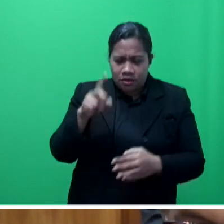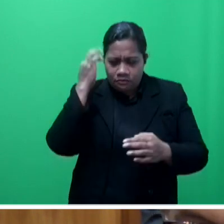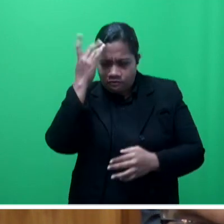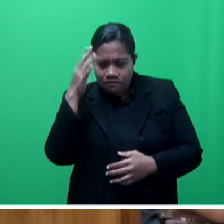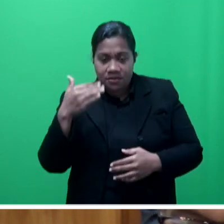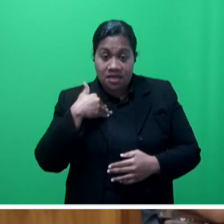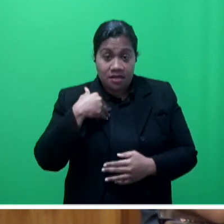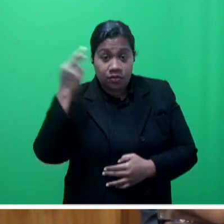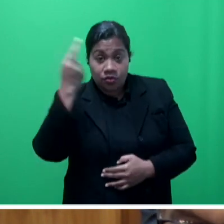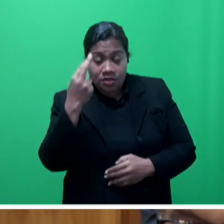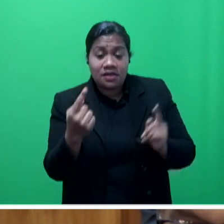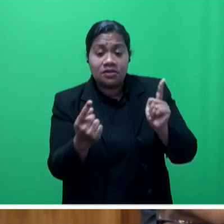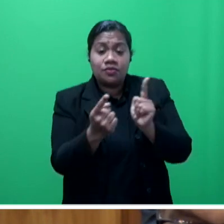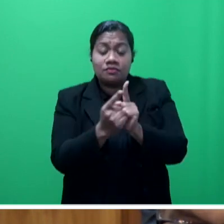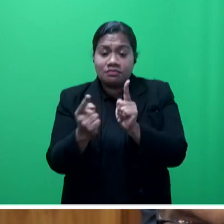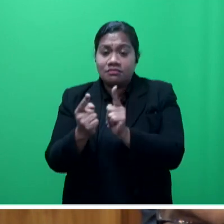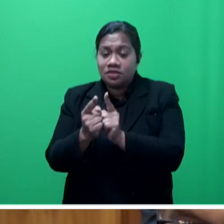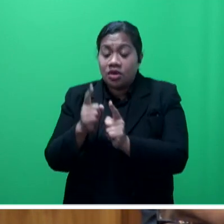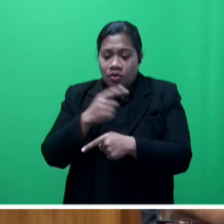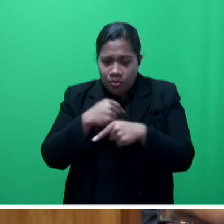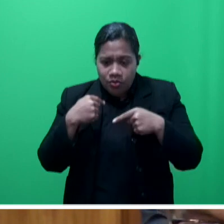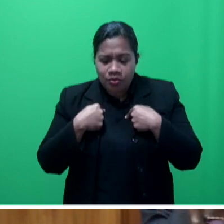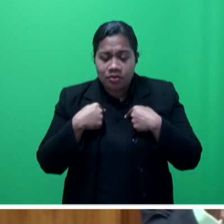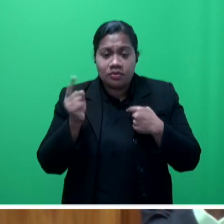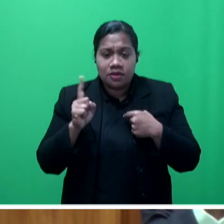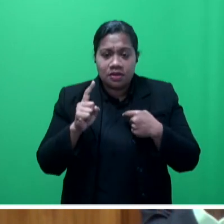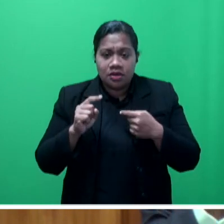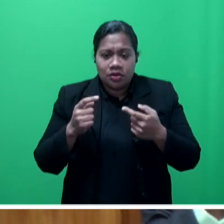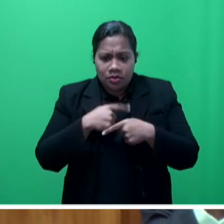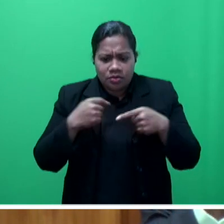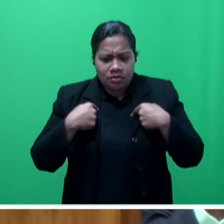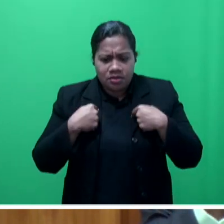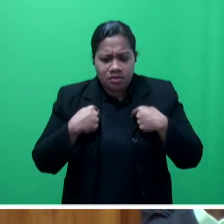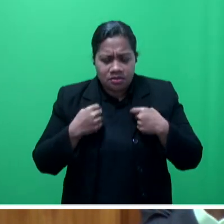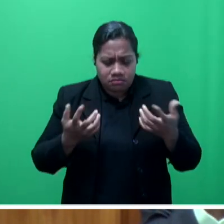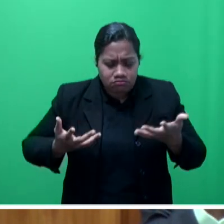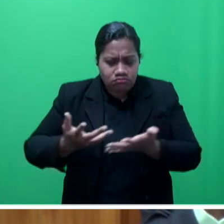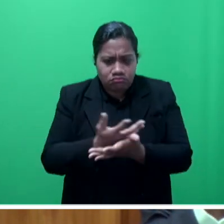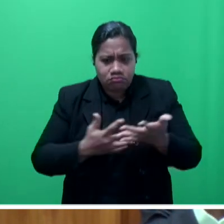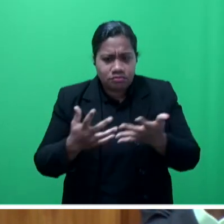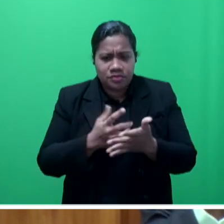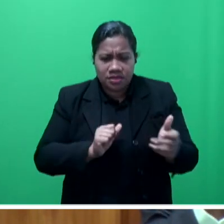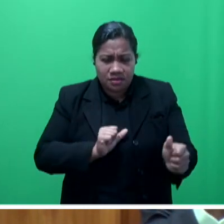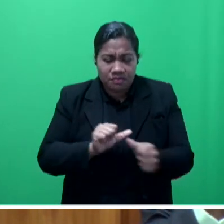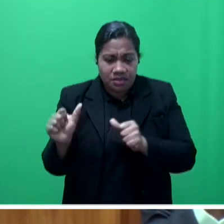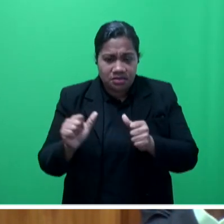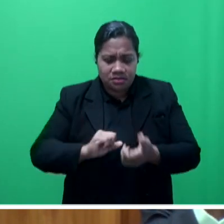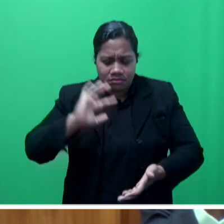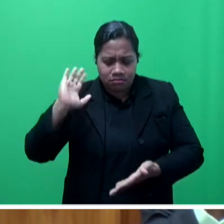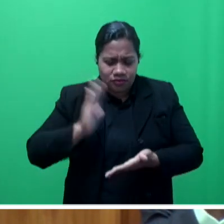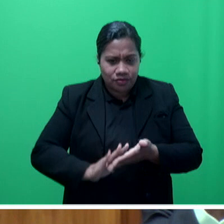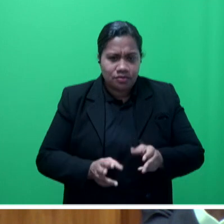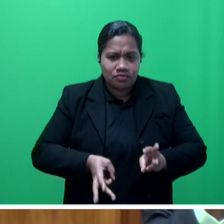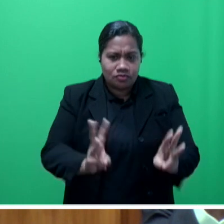them with the best mitigating measures. And we established the Fiji entry test portal to allow travellers in any part of the world to